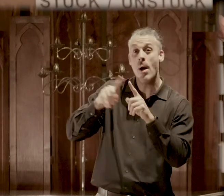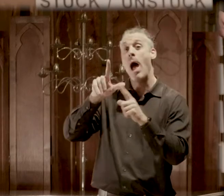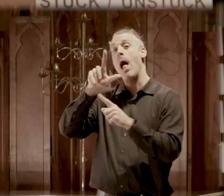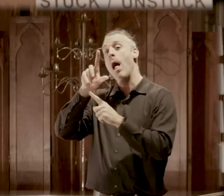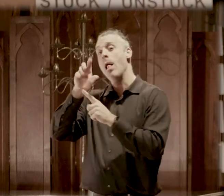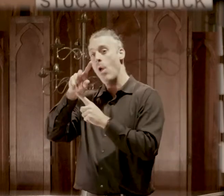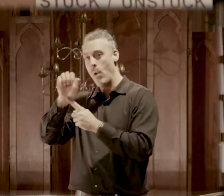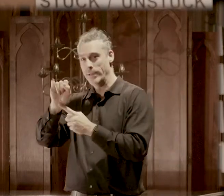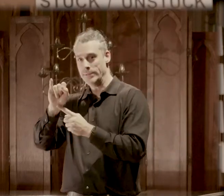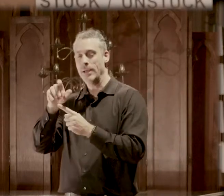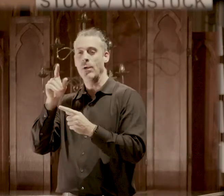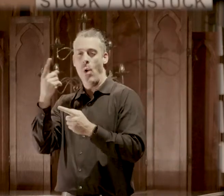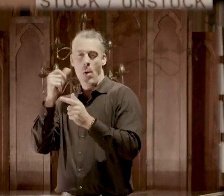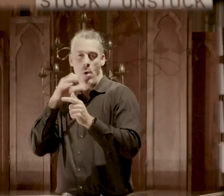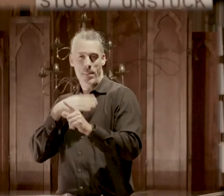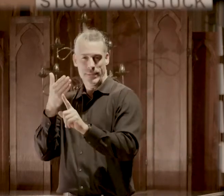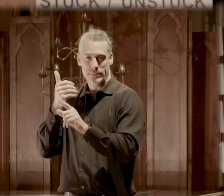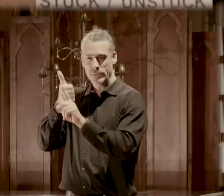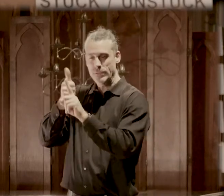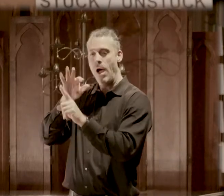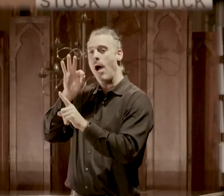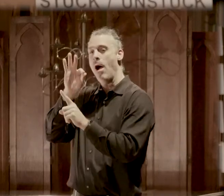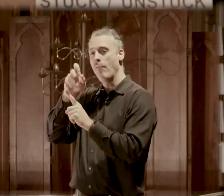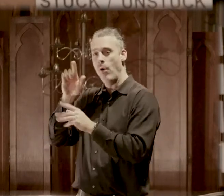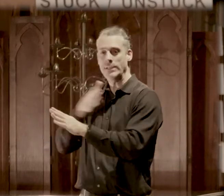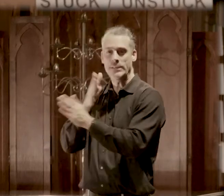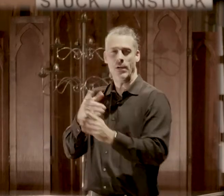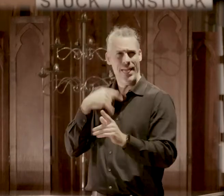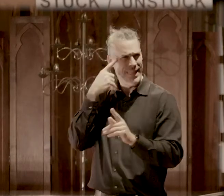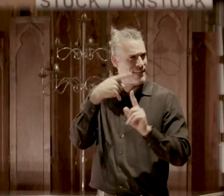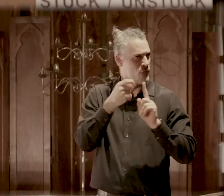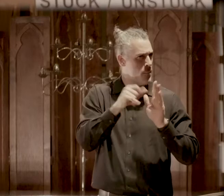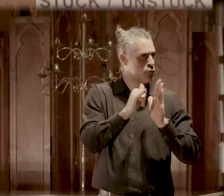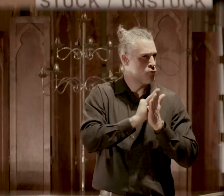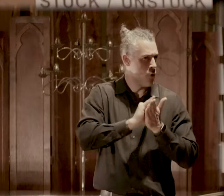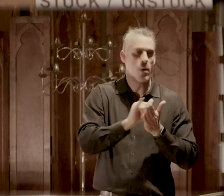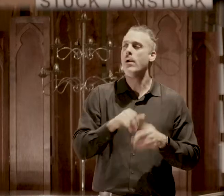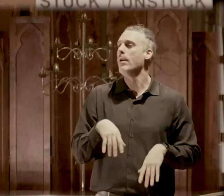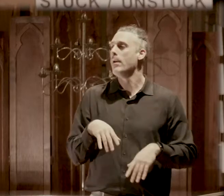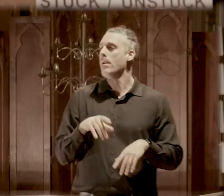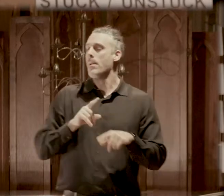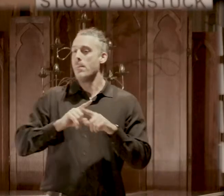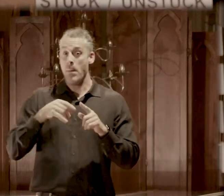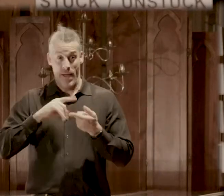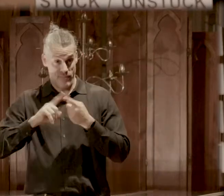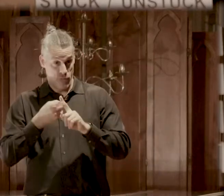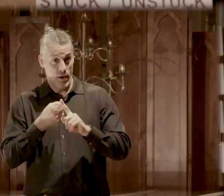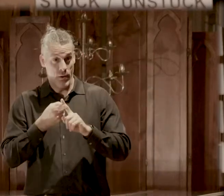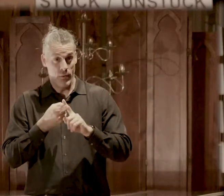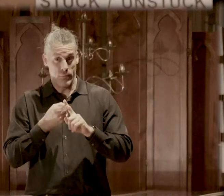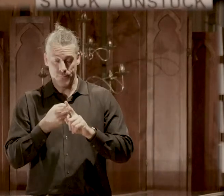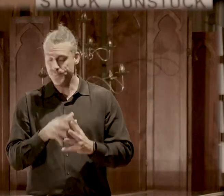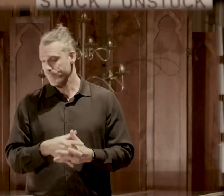and Lois, who was like a folk singer from New York, I think. Any hoots.